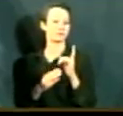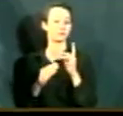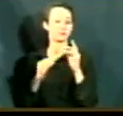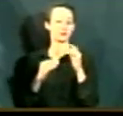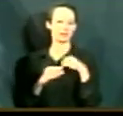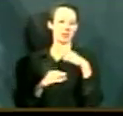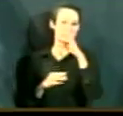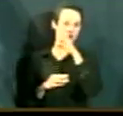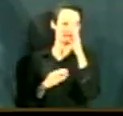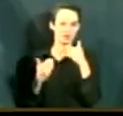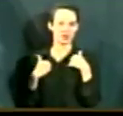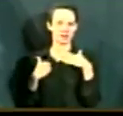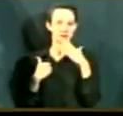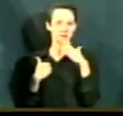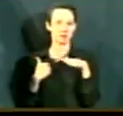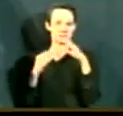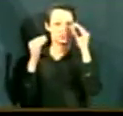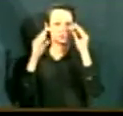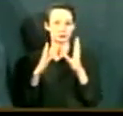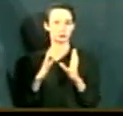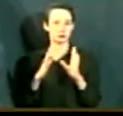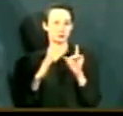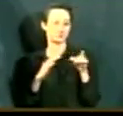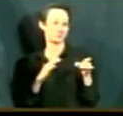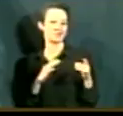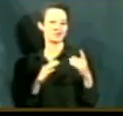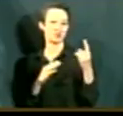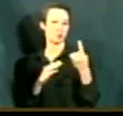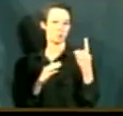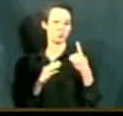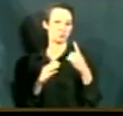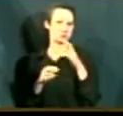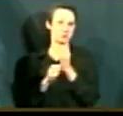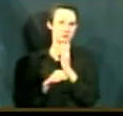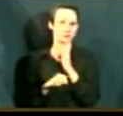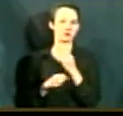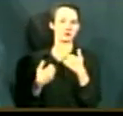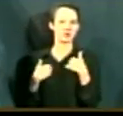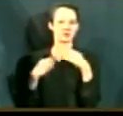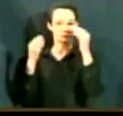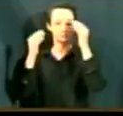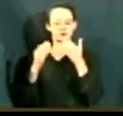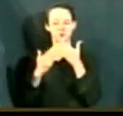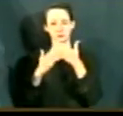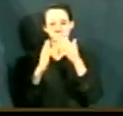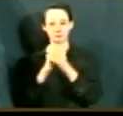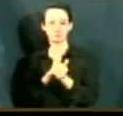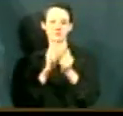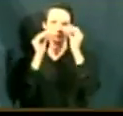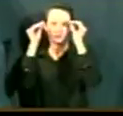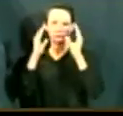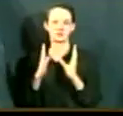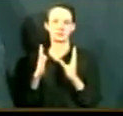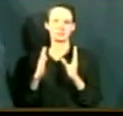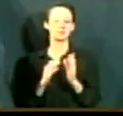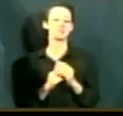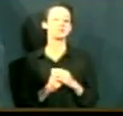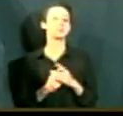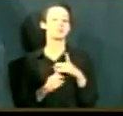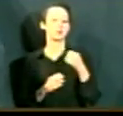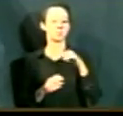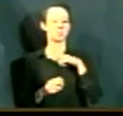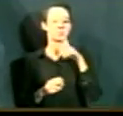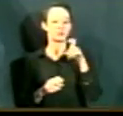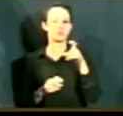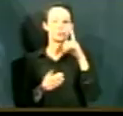teachers. But there are some teachers that aren't as good, and we need to figure out a way to help recognize that and